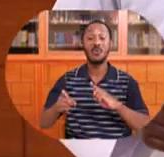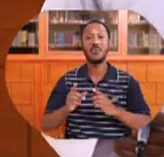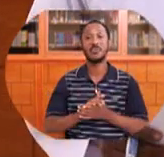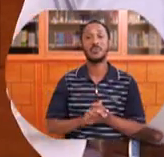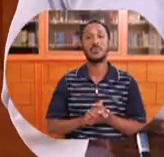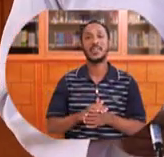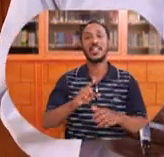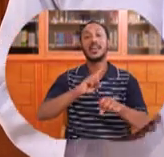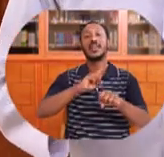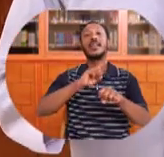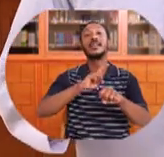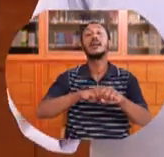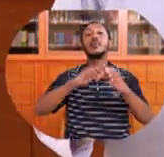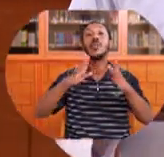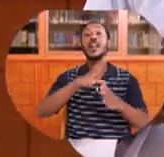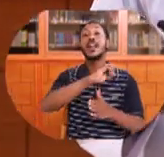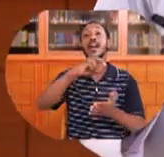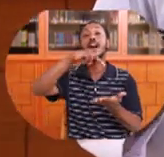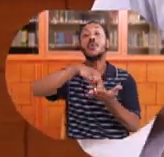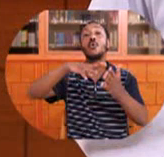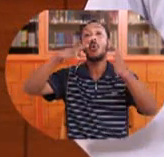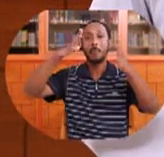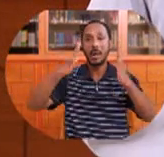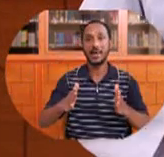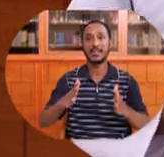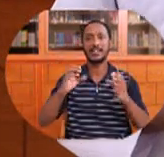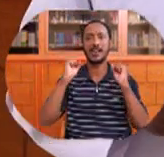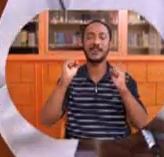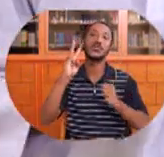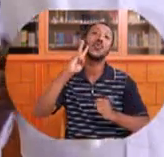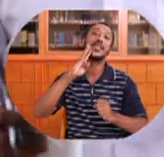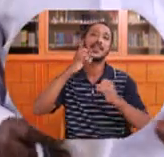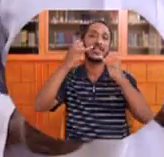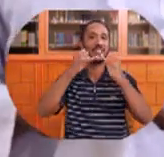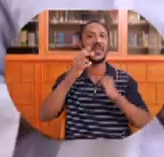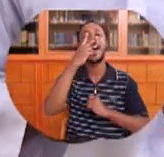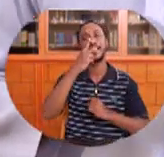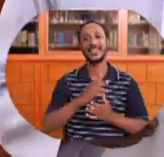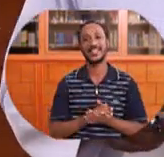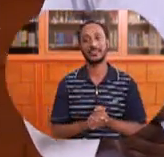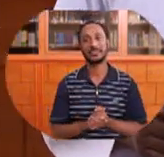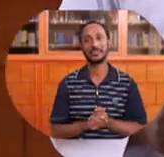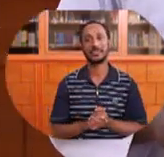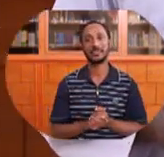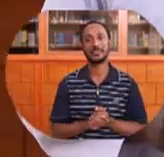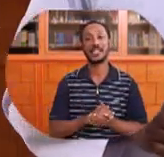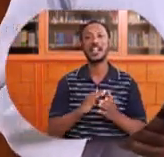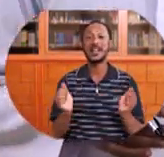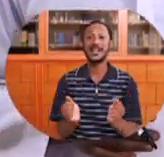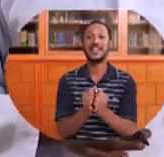see temporary hardness of water and permanent hardness of water with their